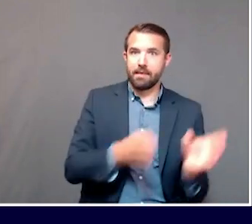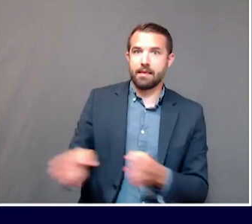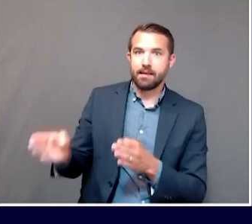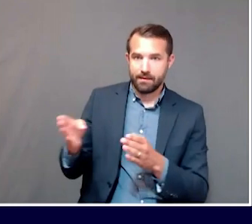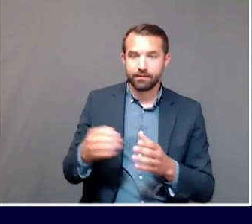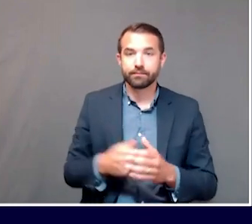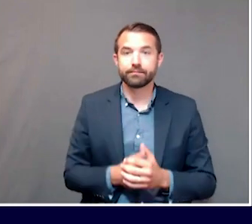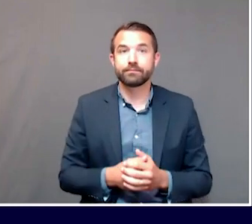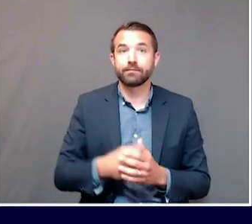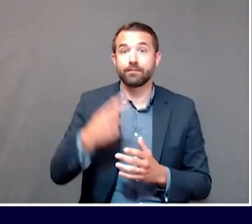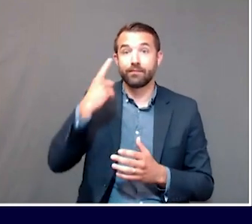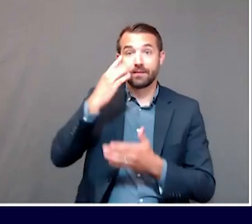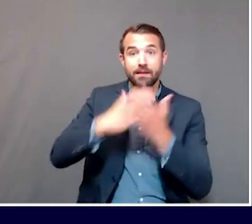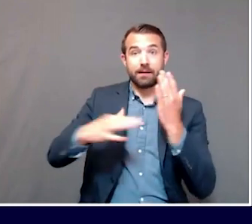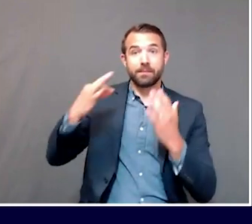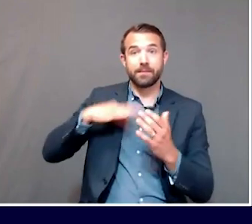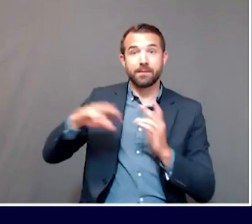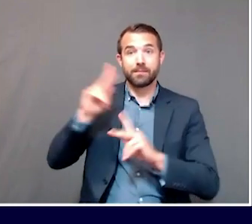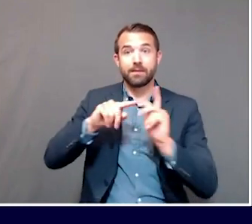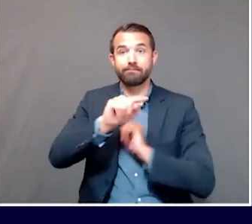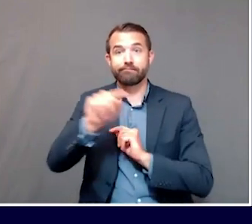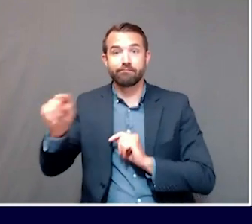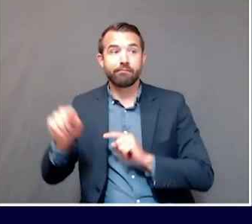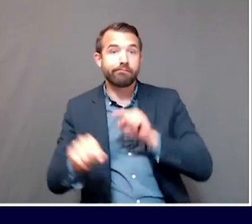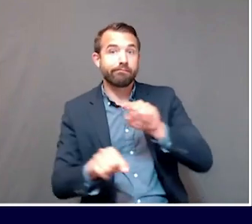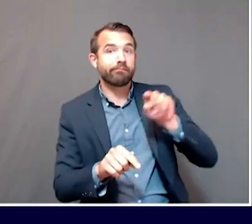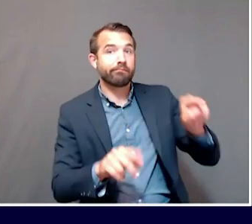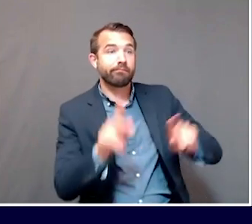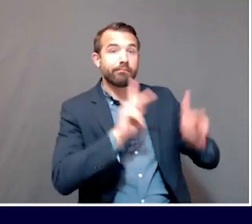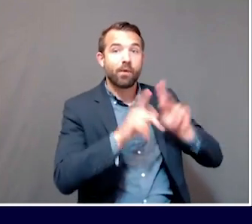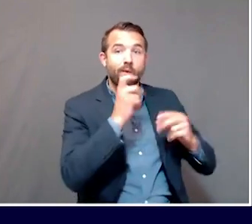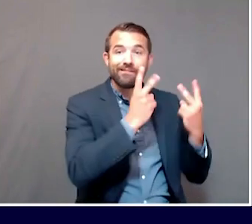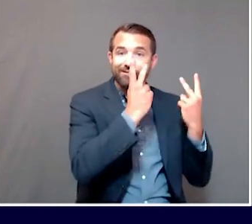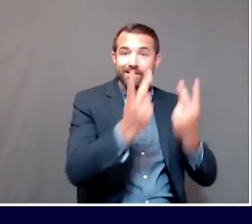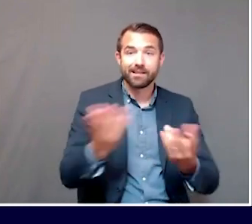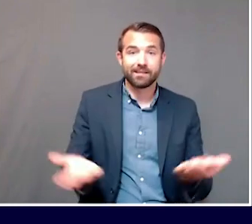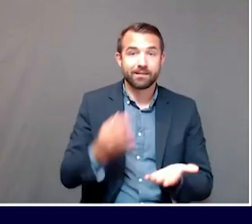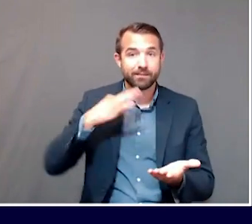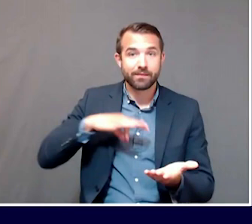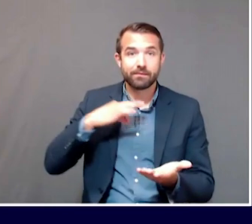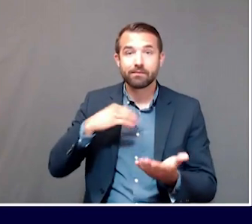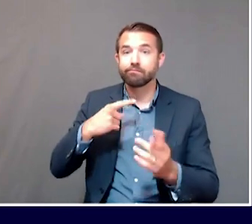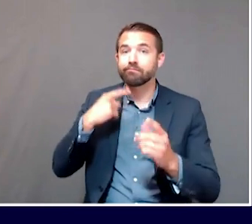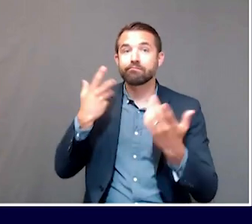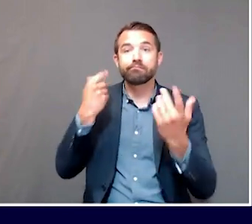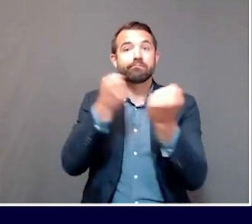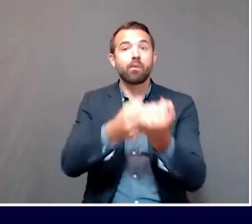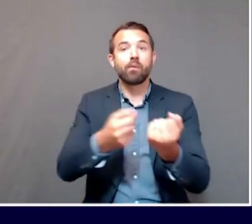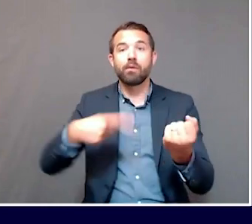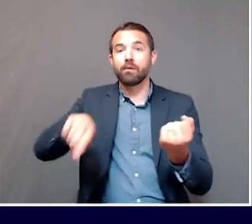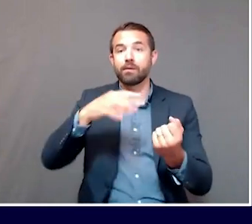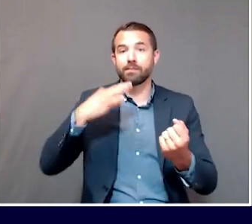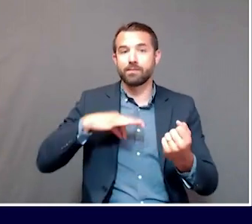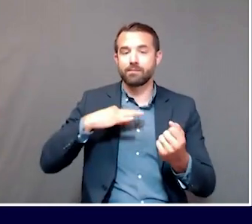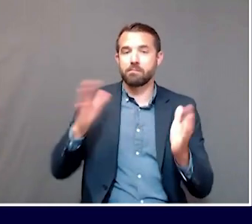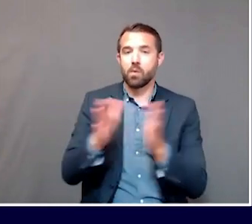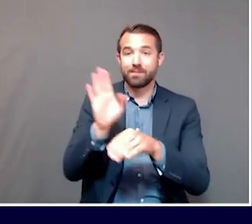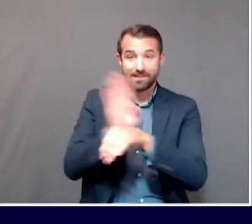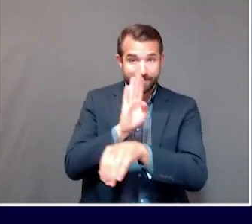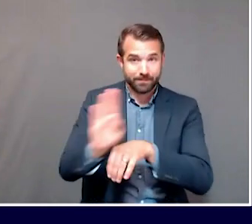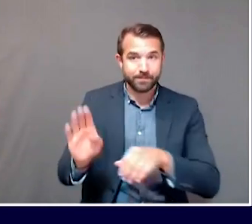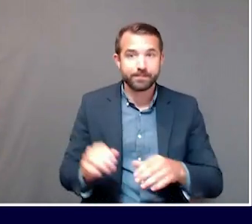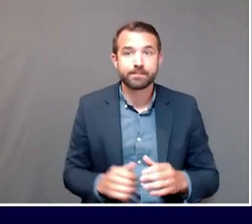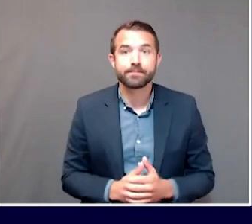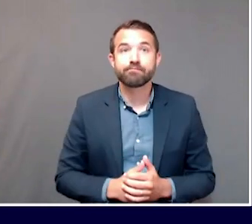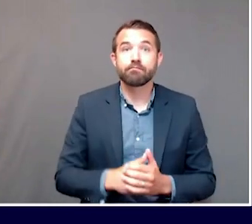allowing people to visit Maine and to support Maine's small businesses during the summer months. A cornerstone of that plan is to